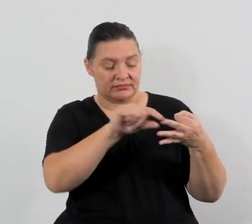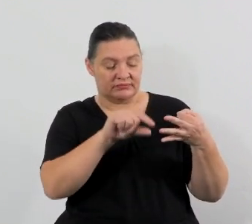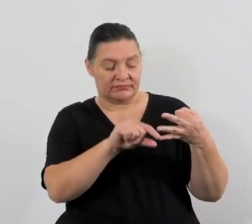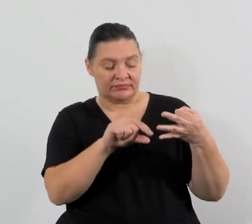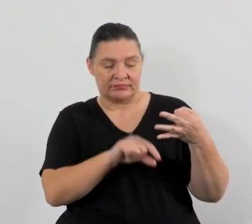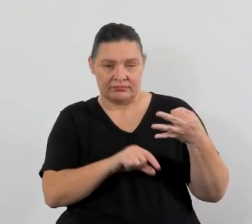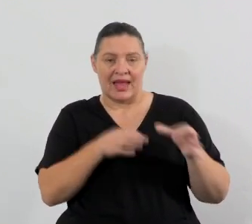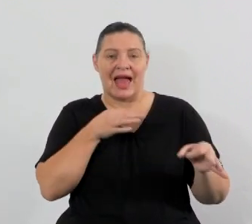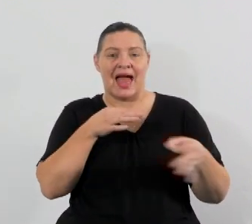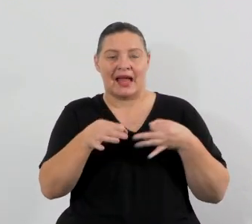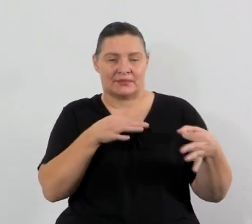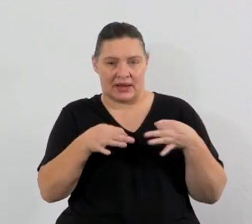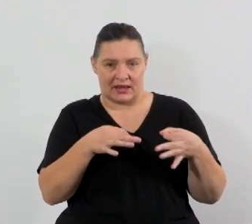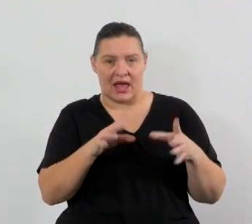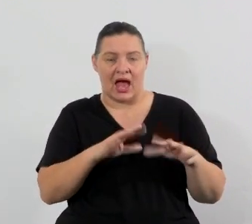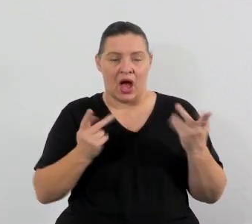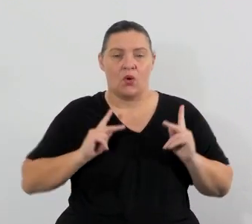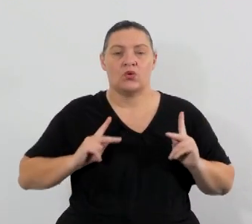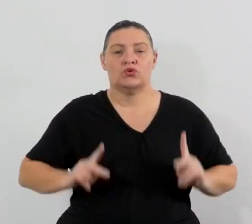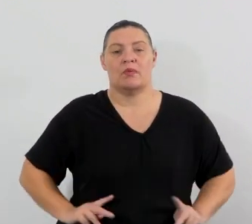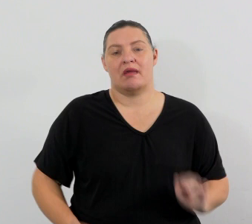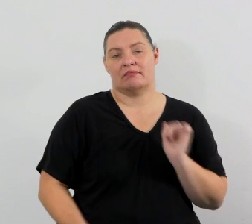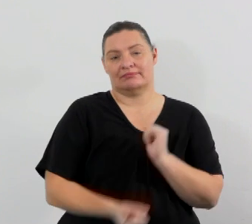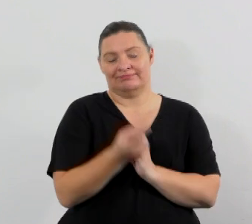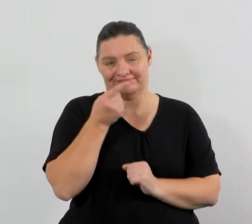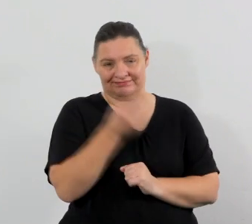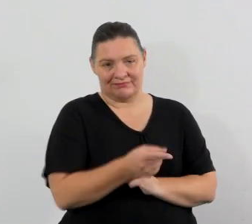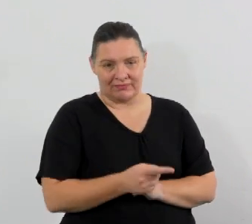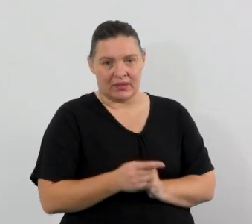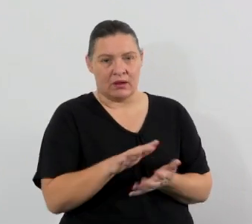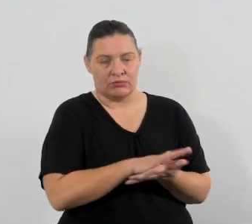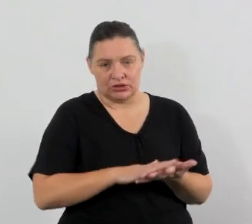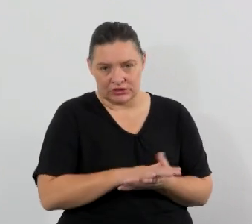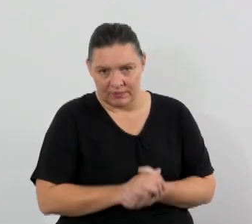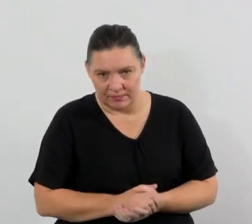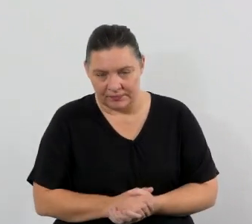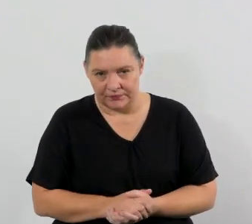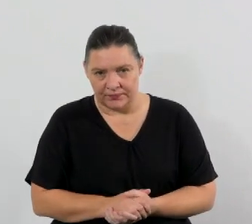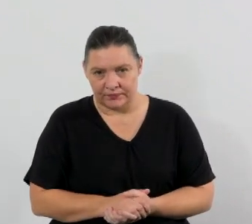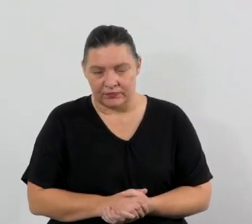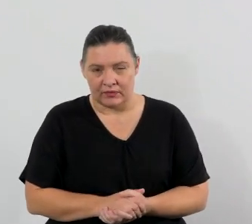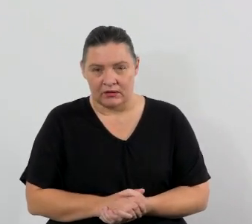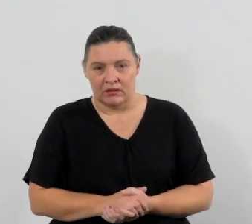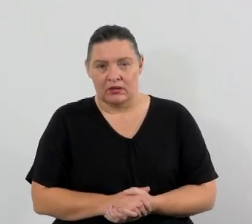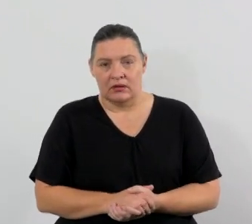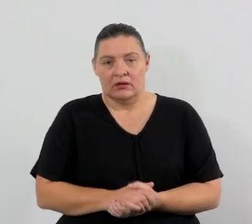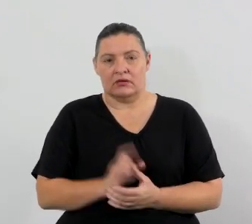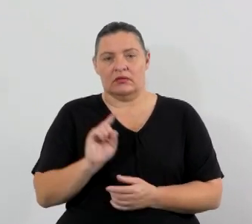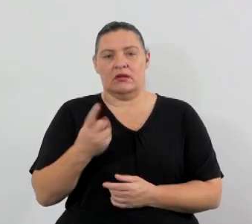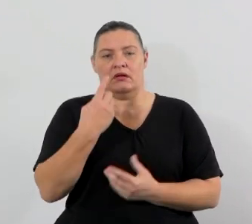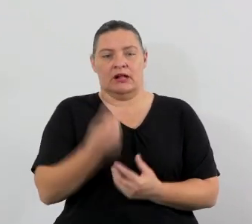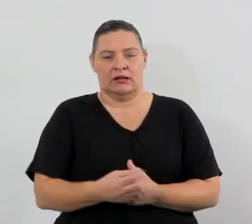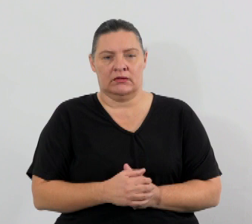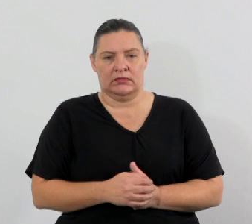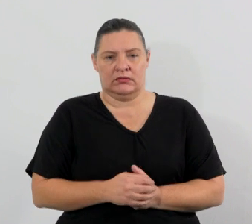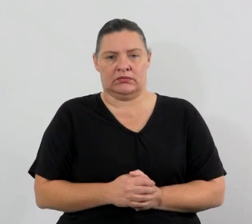a short description on how humans cause this type of pollution. So the first